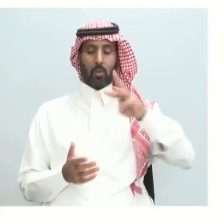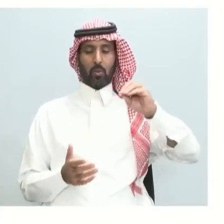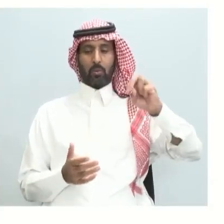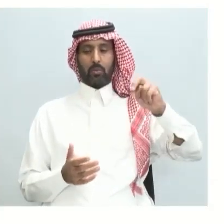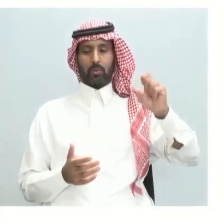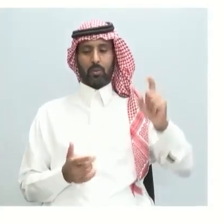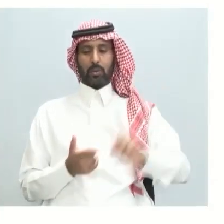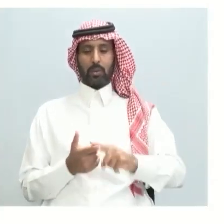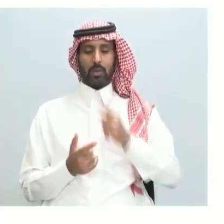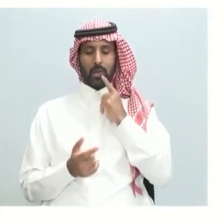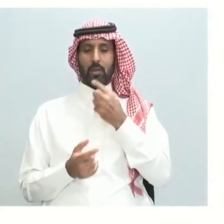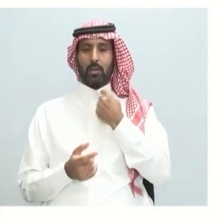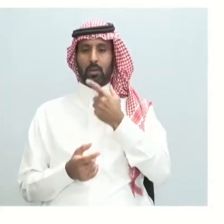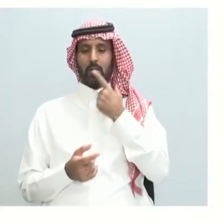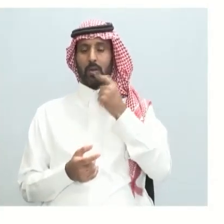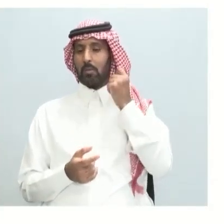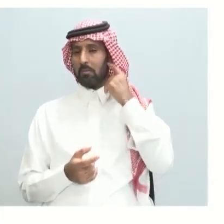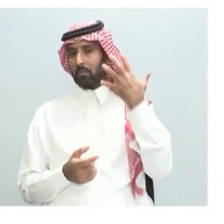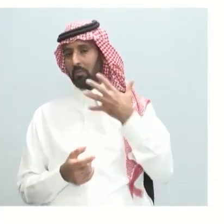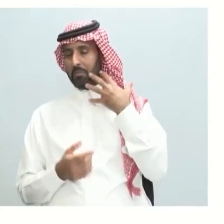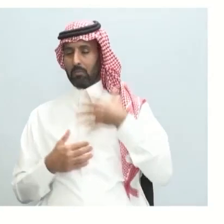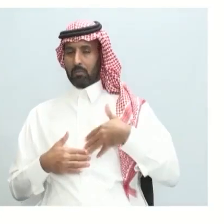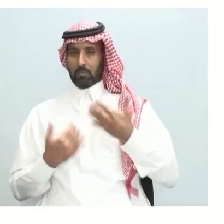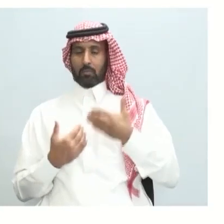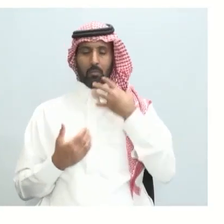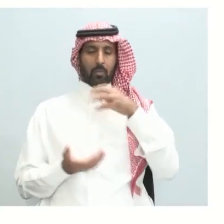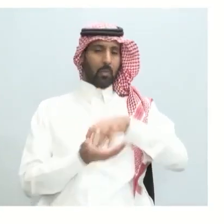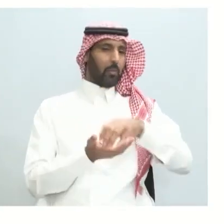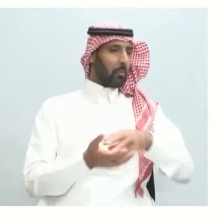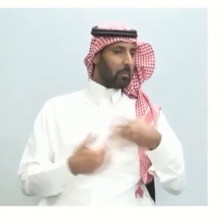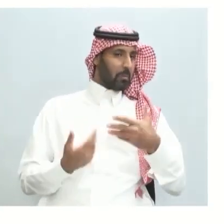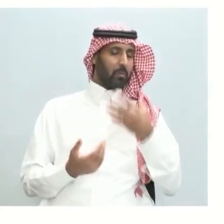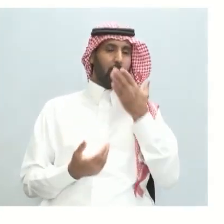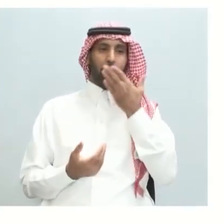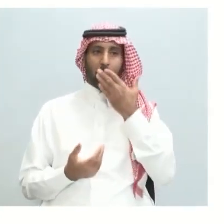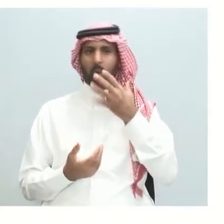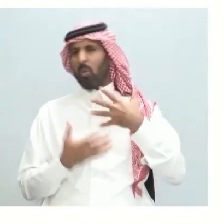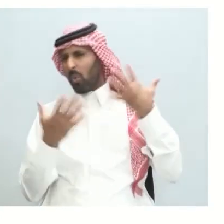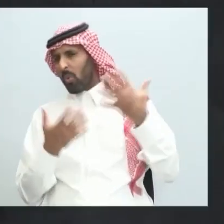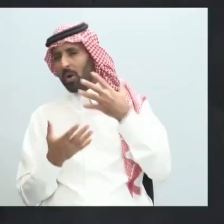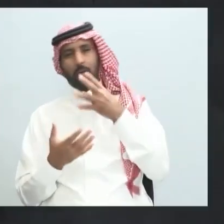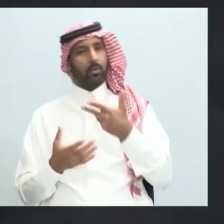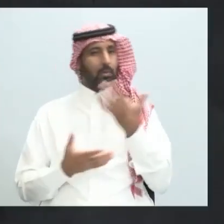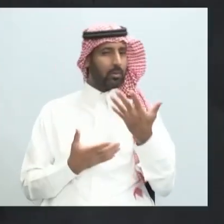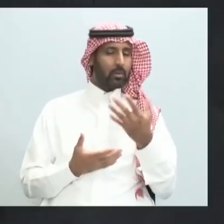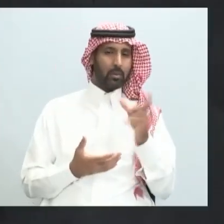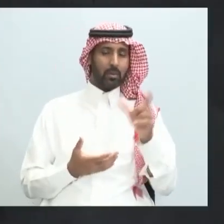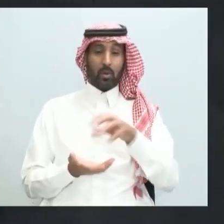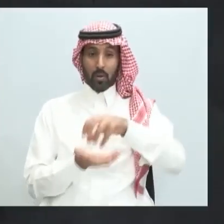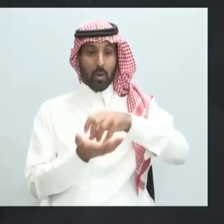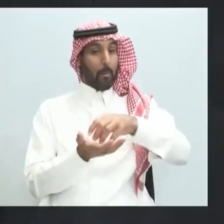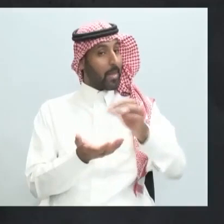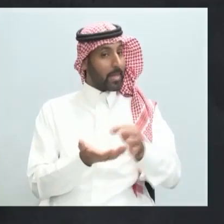the last one, the tone or the mood of the place. Which word means the tone or the